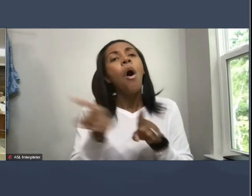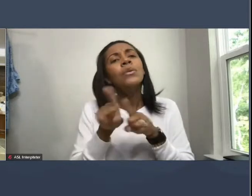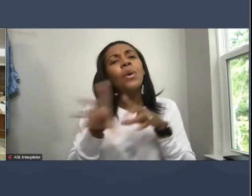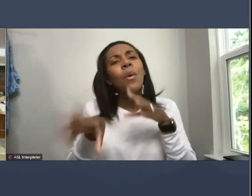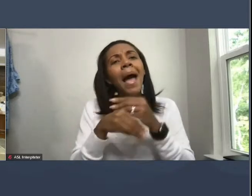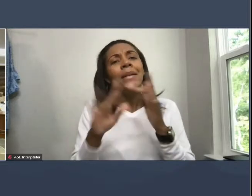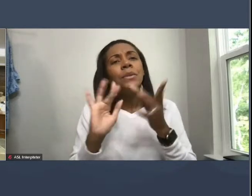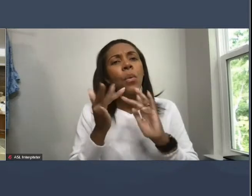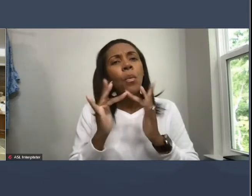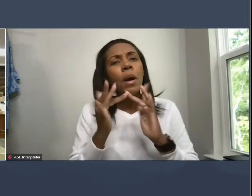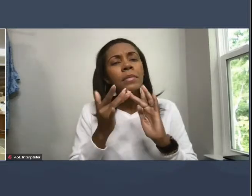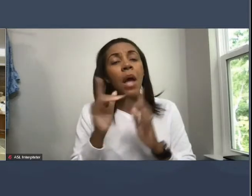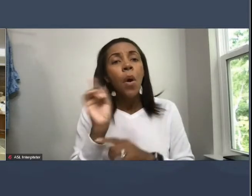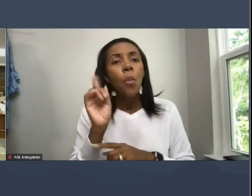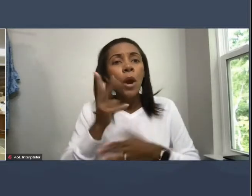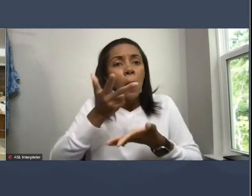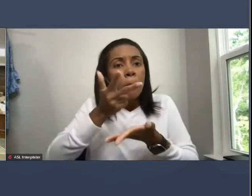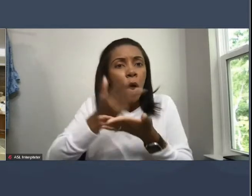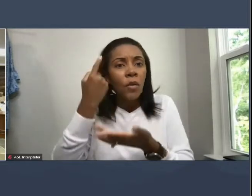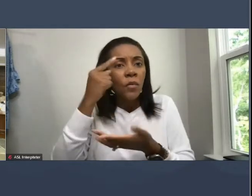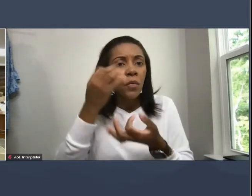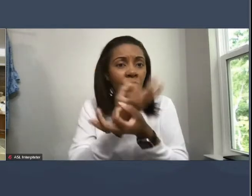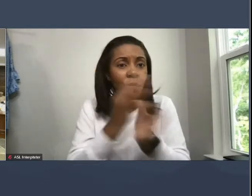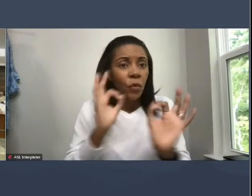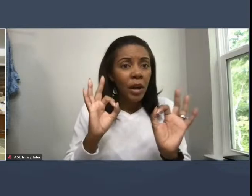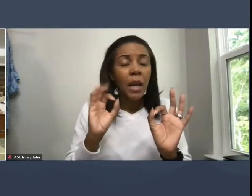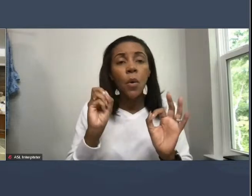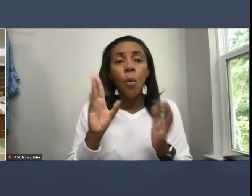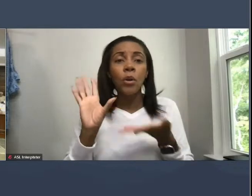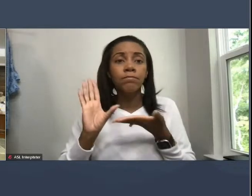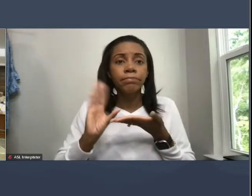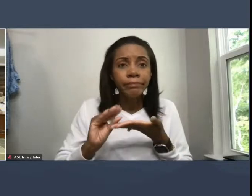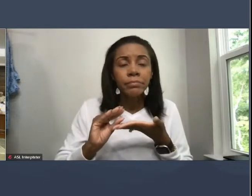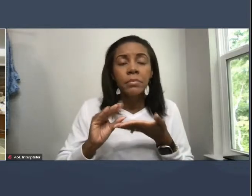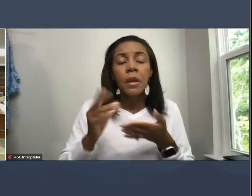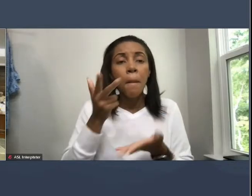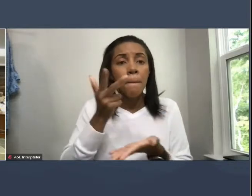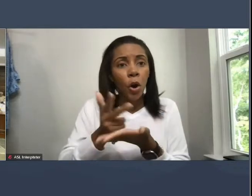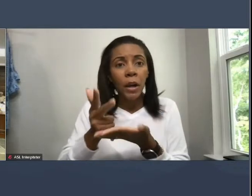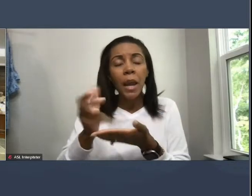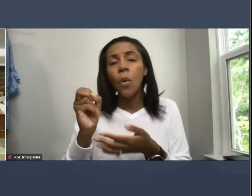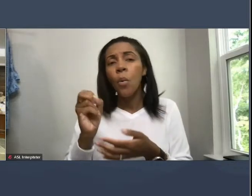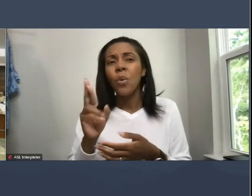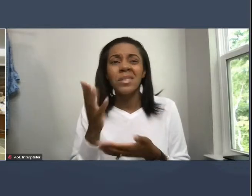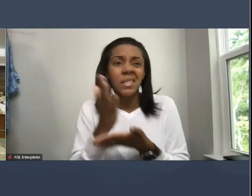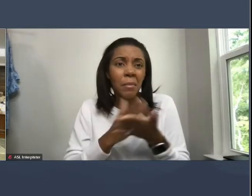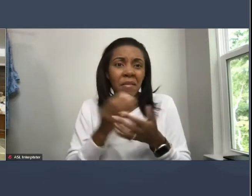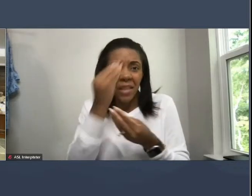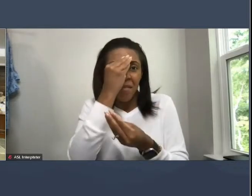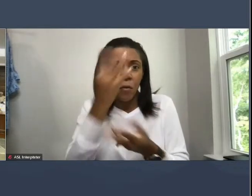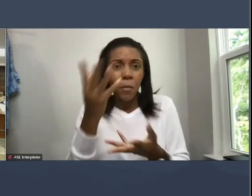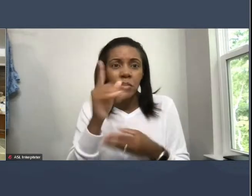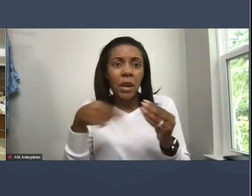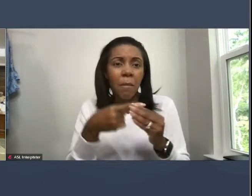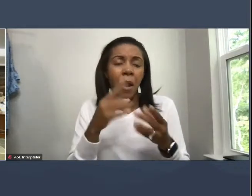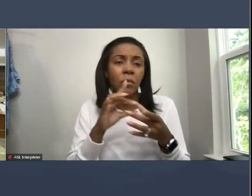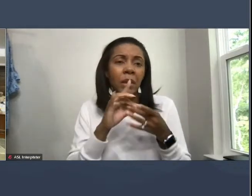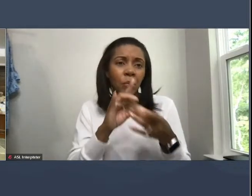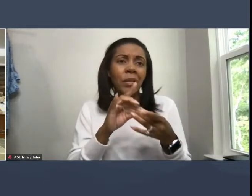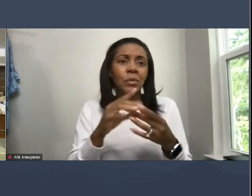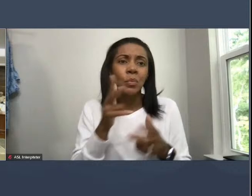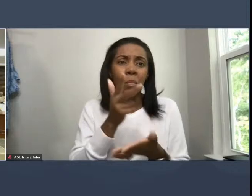is where they can park for free, or the discounted parking, or some of the information perhaps. That would be very, very